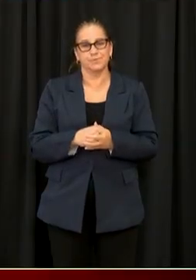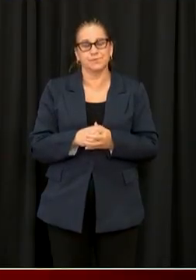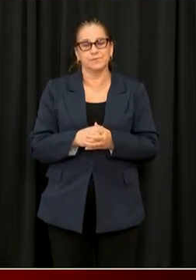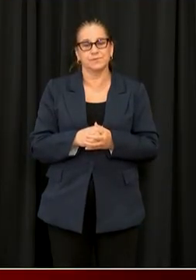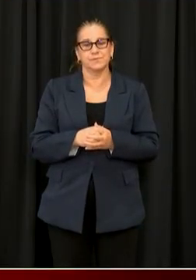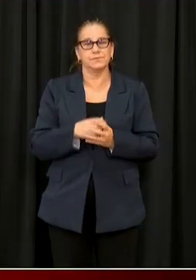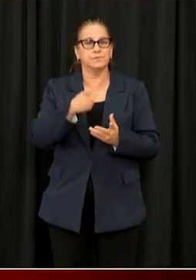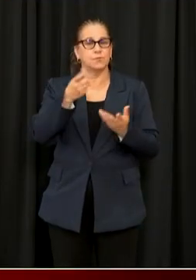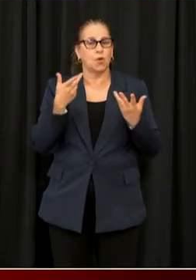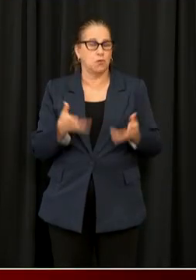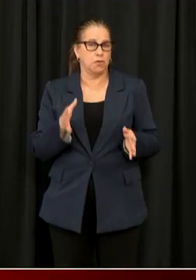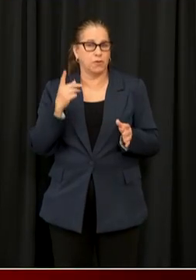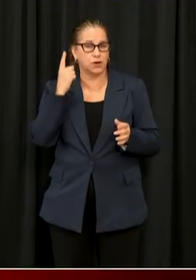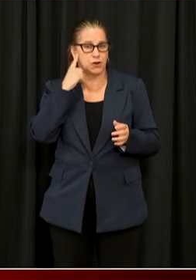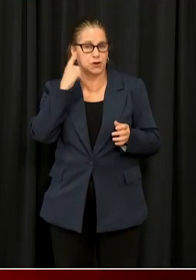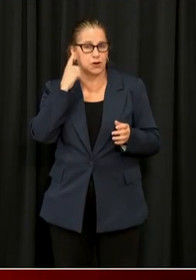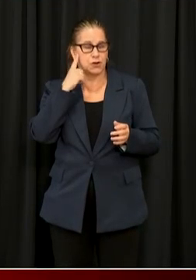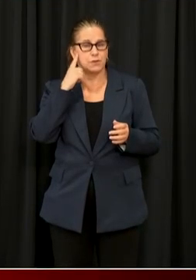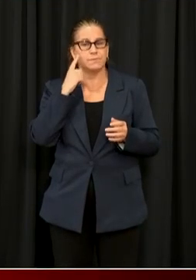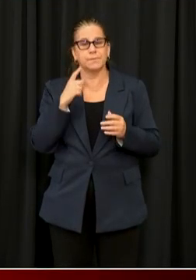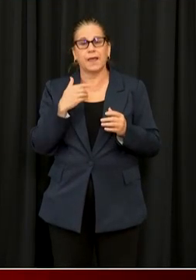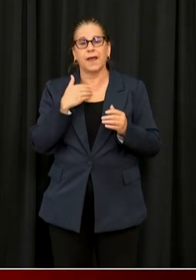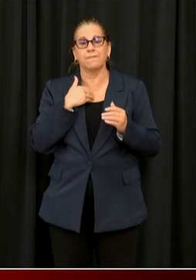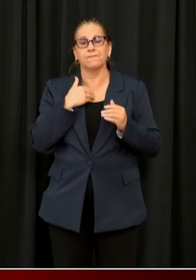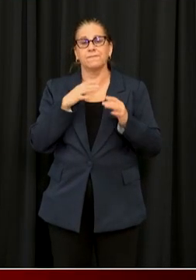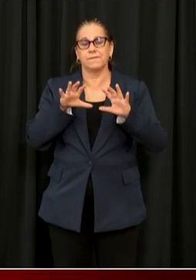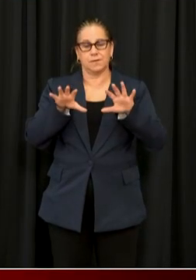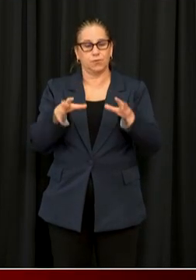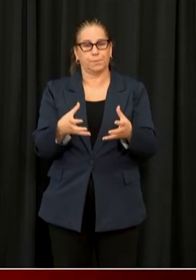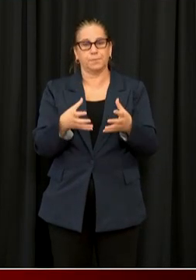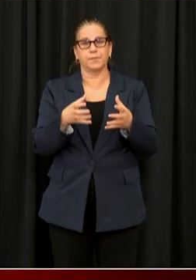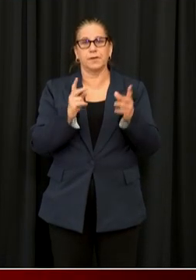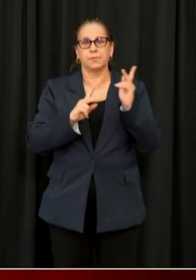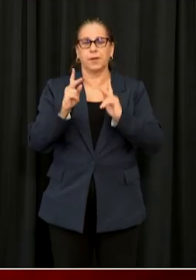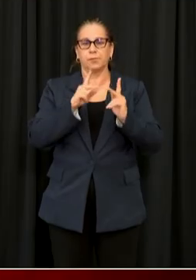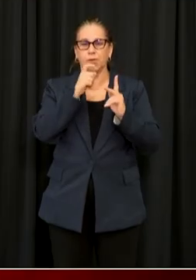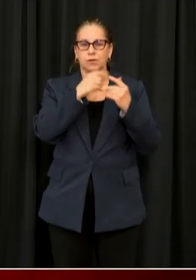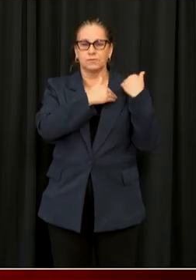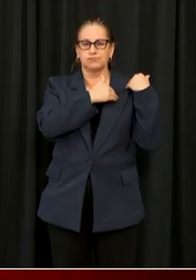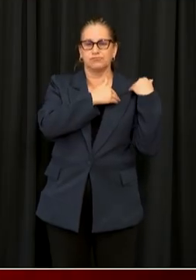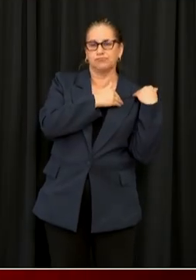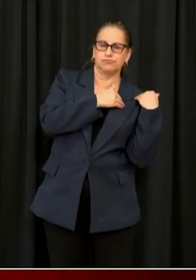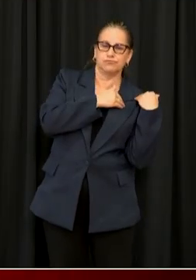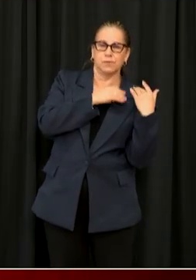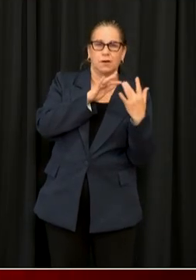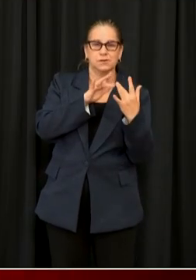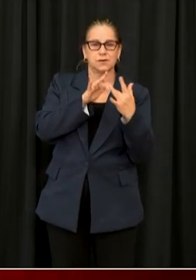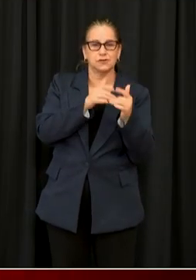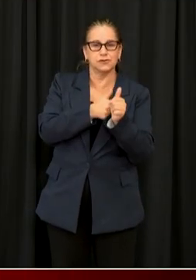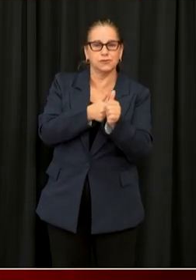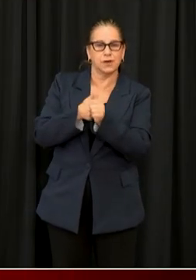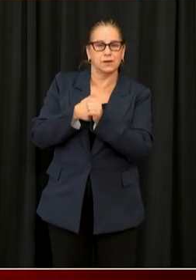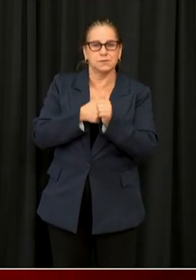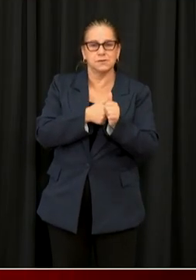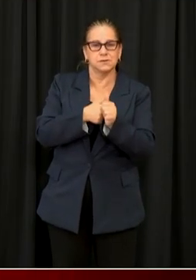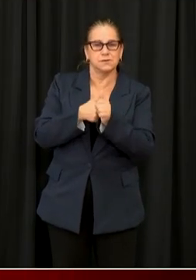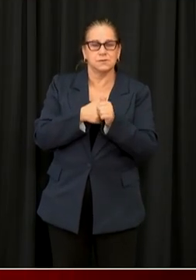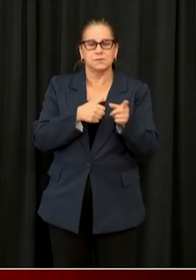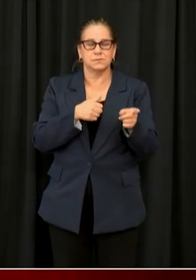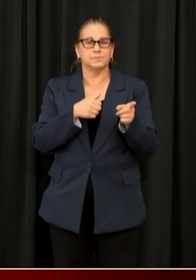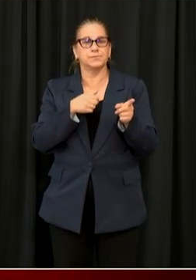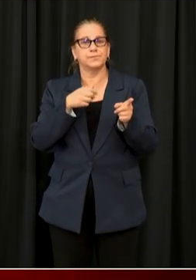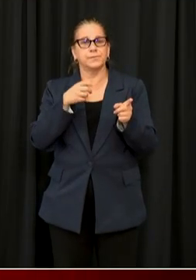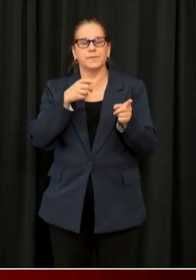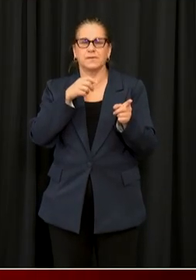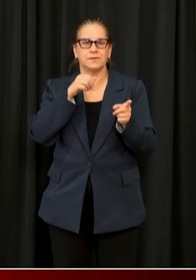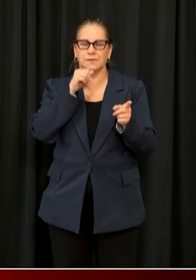our contact trace force. The Department of Health, this concept is not new to them. It is a key part of